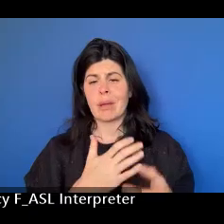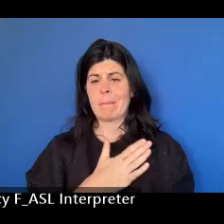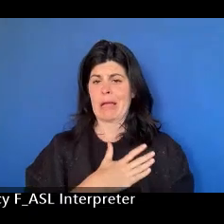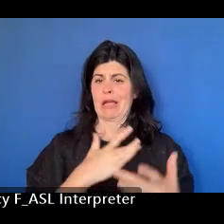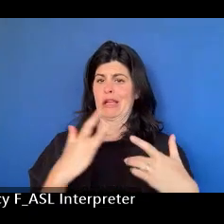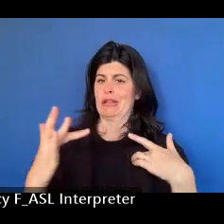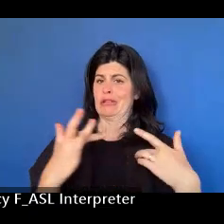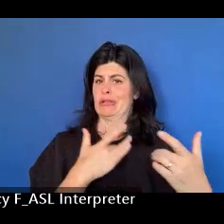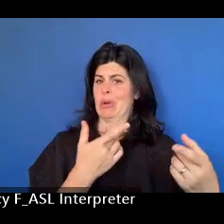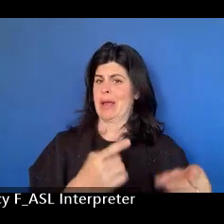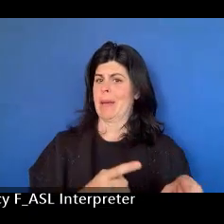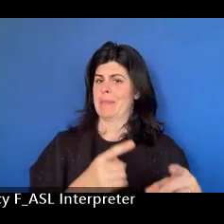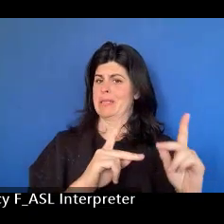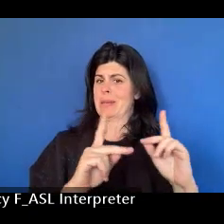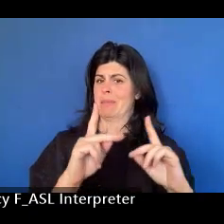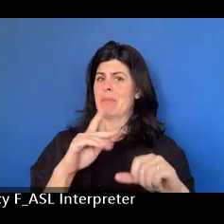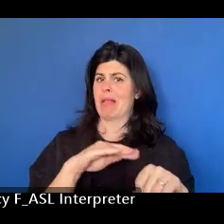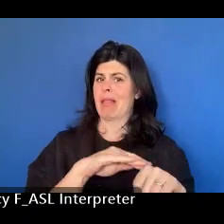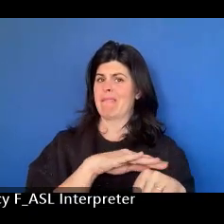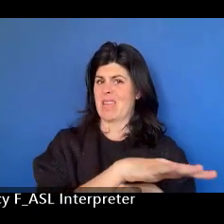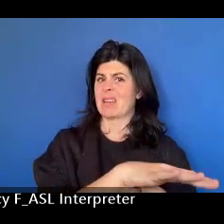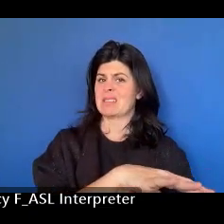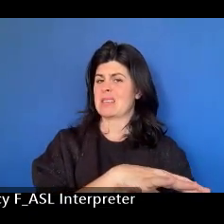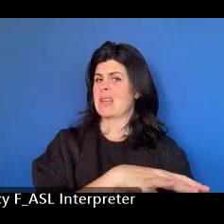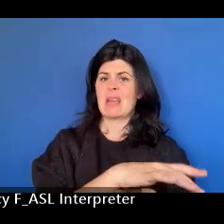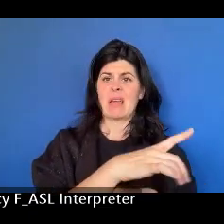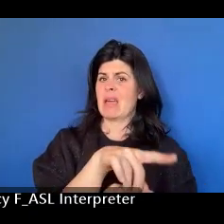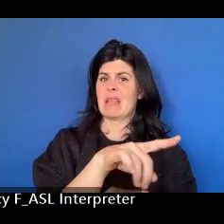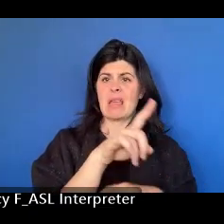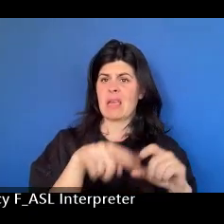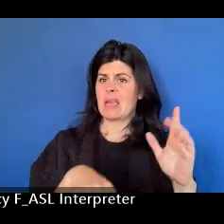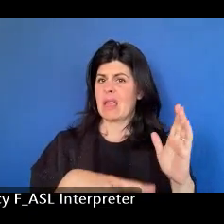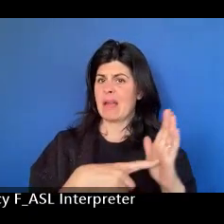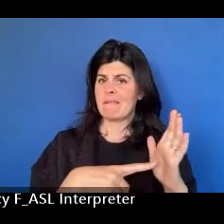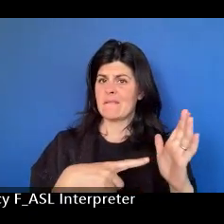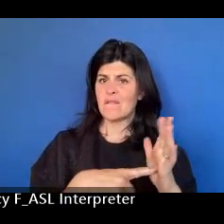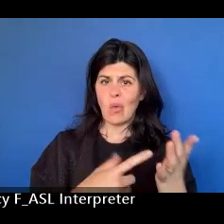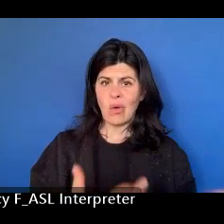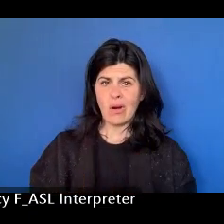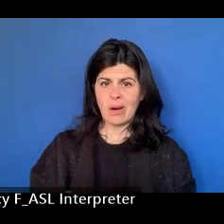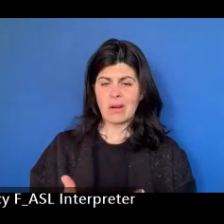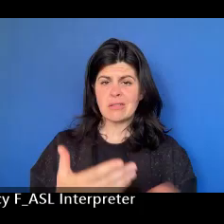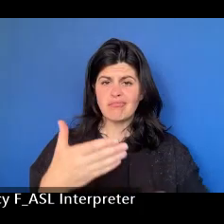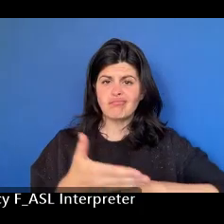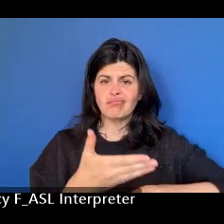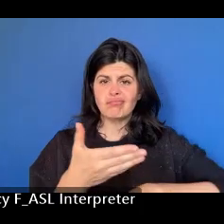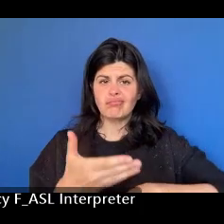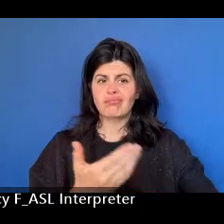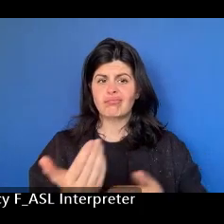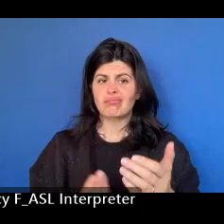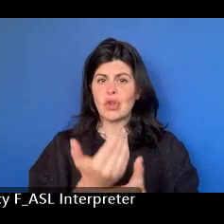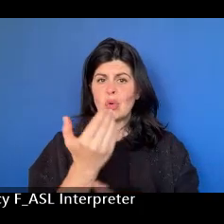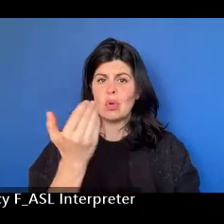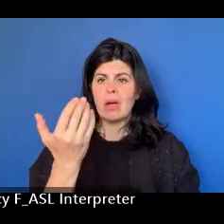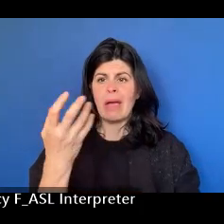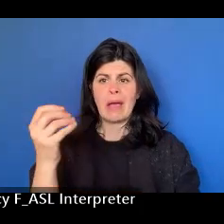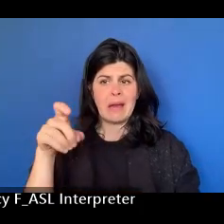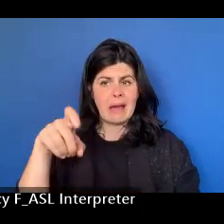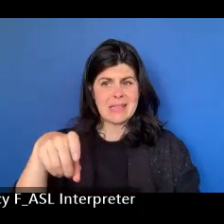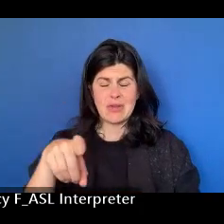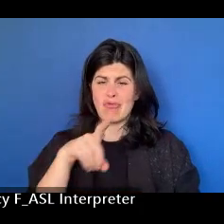people in homes that are affected by this, who can't afford to upgrade the necessary and really